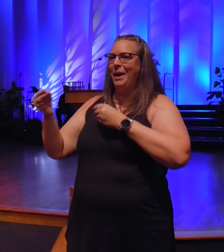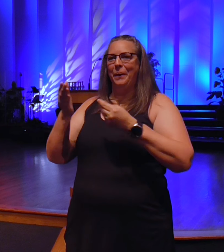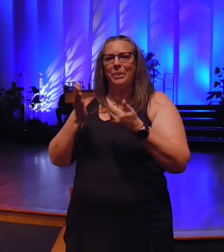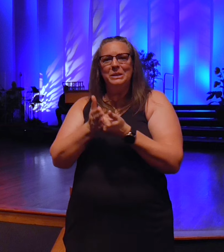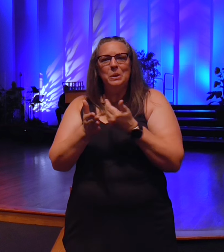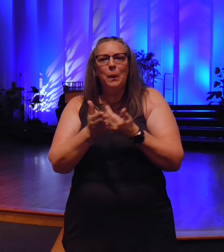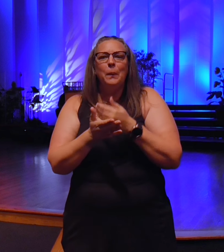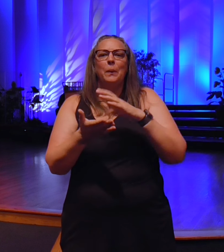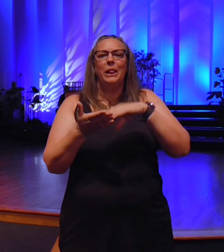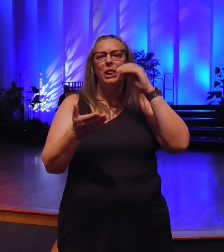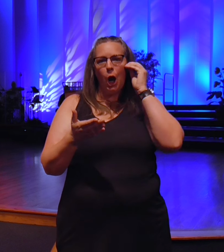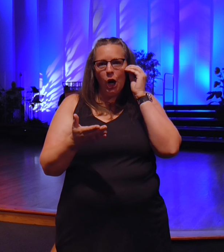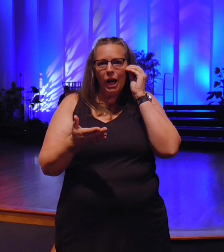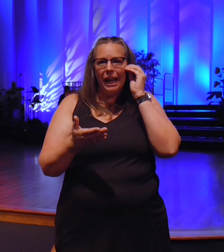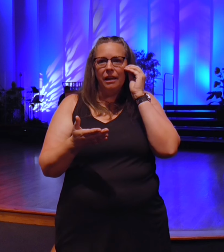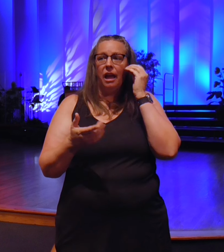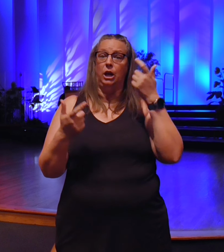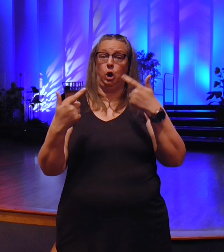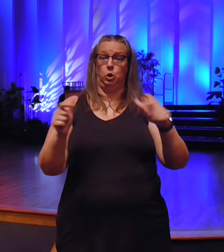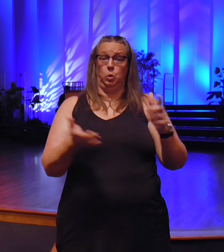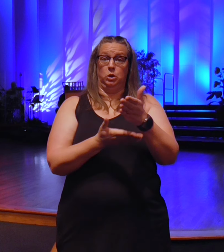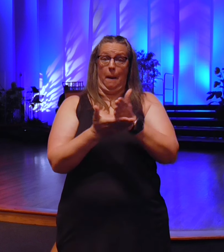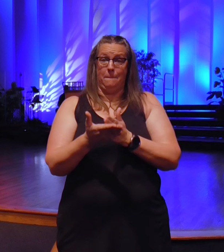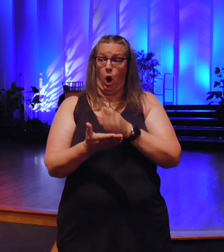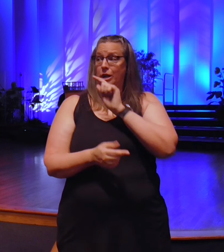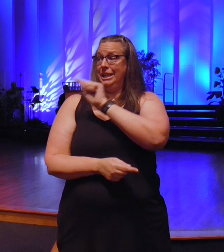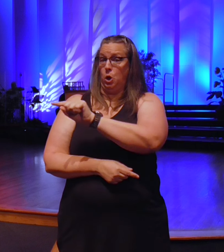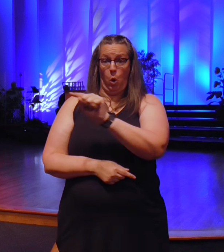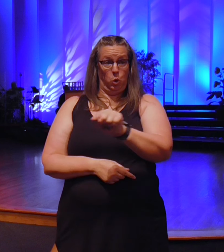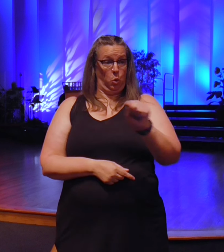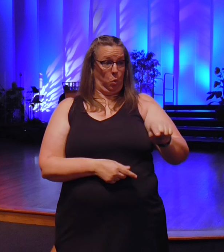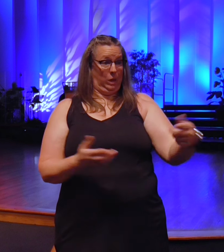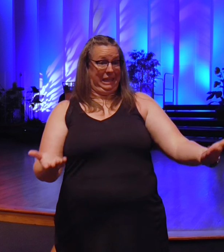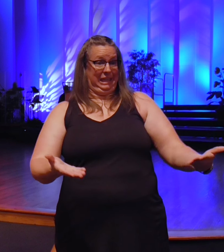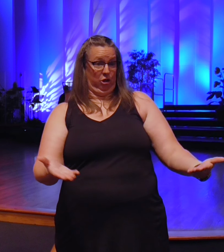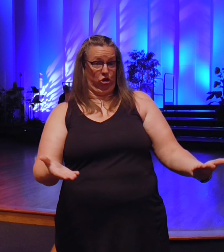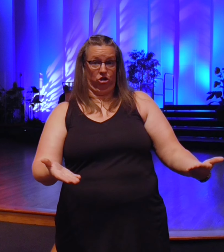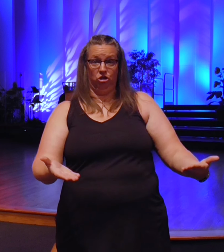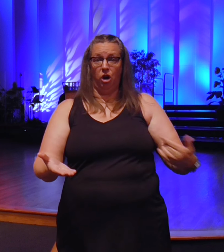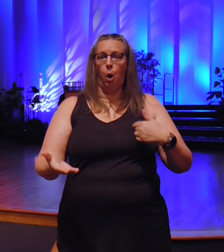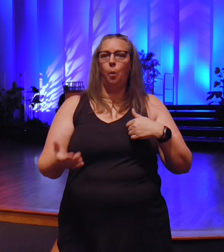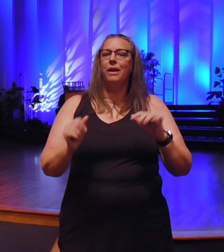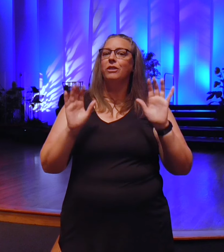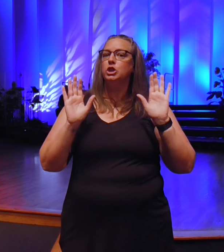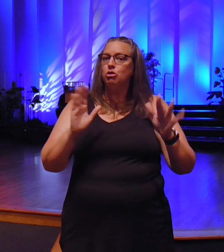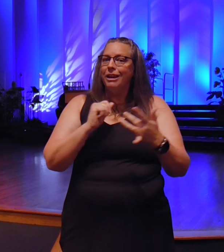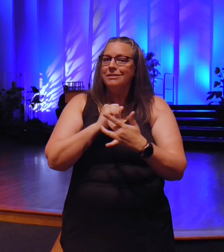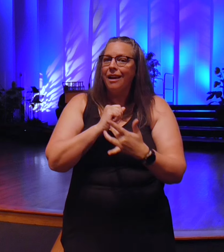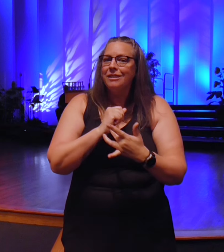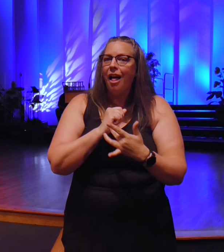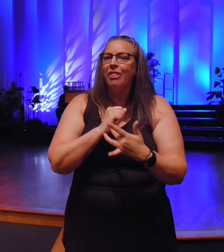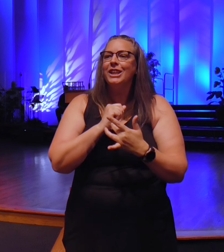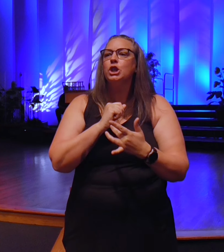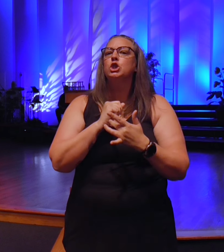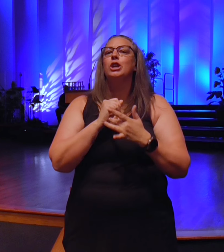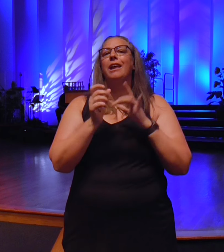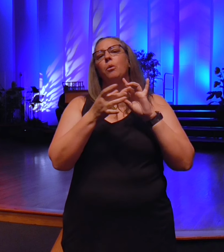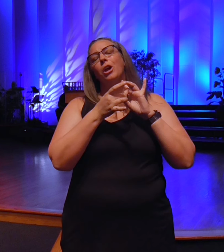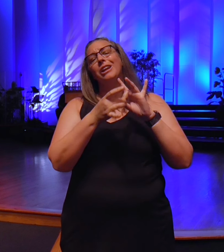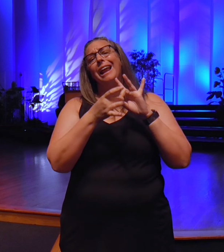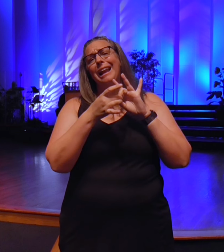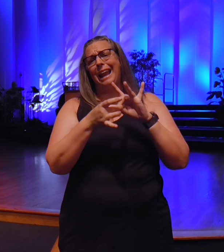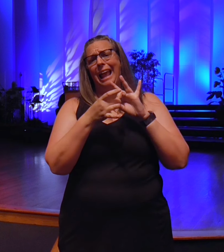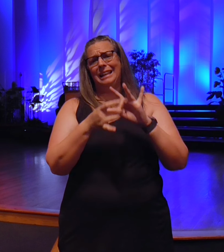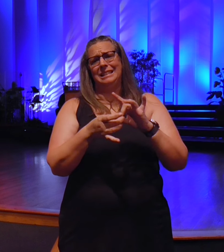the huge piece of that is all of you that are here. And not only are you here, but we have this great technology that connects us with folks online. We have hundreds of